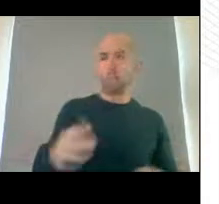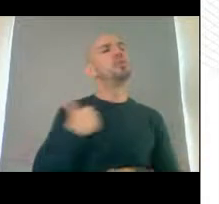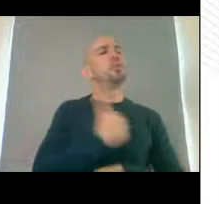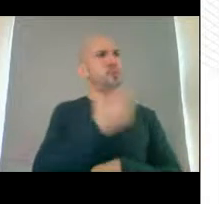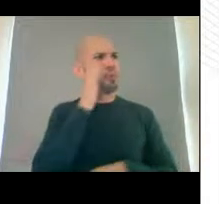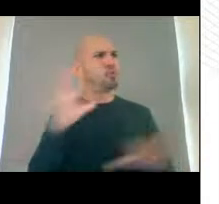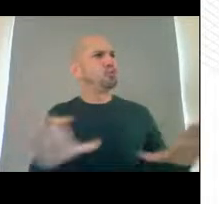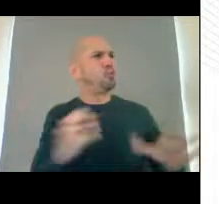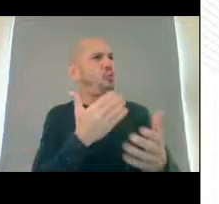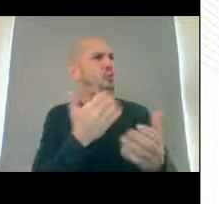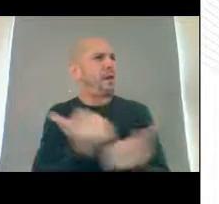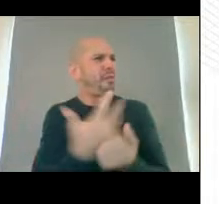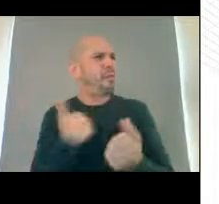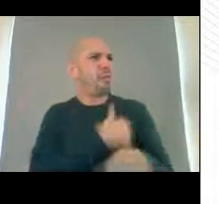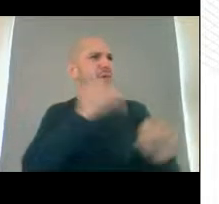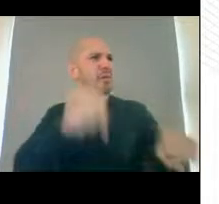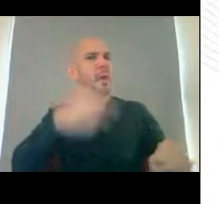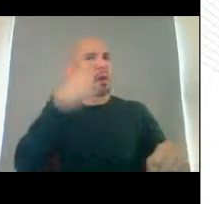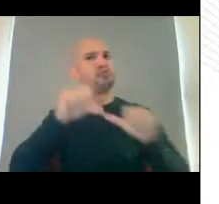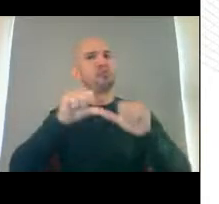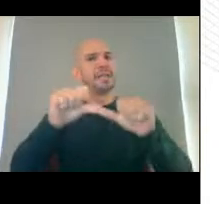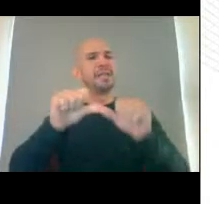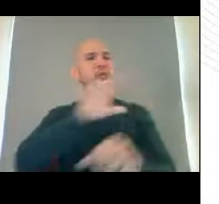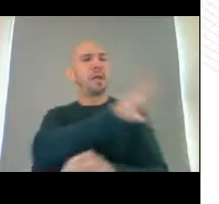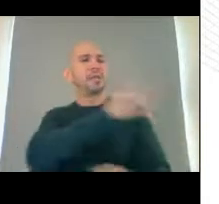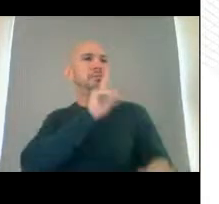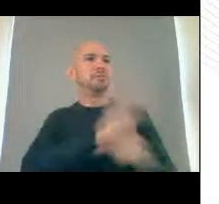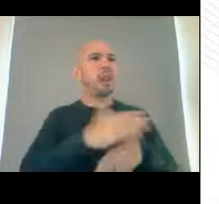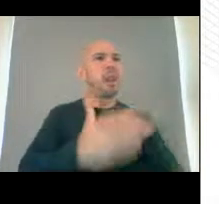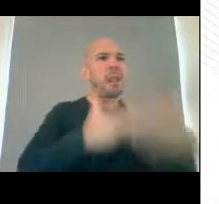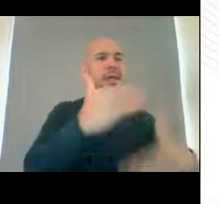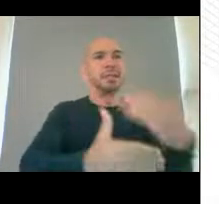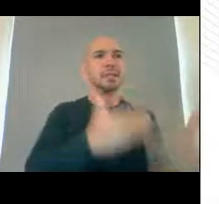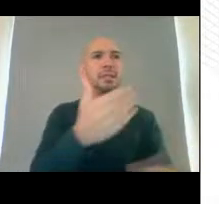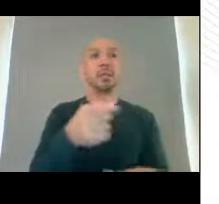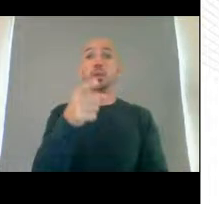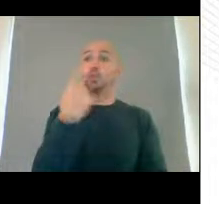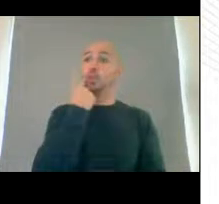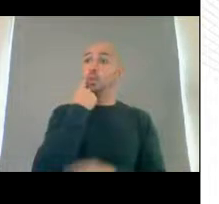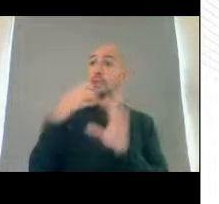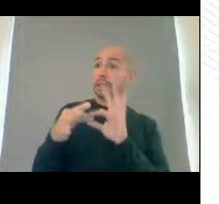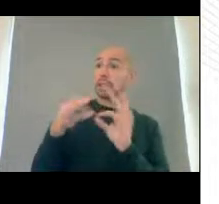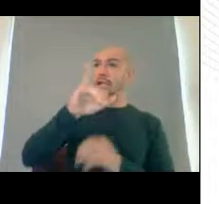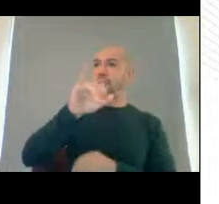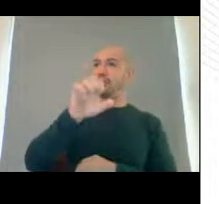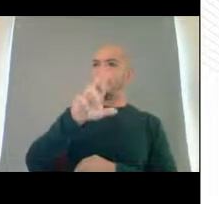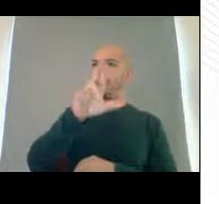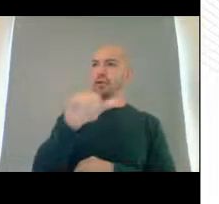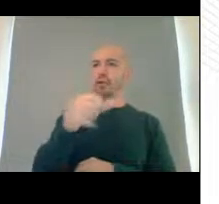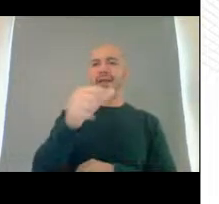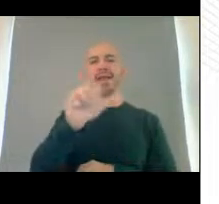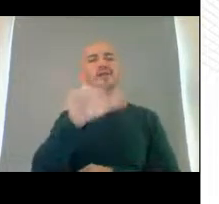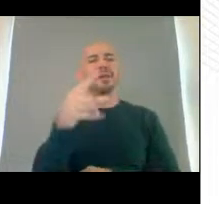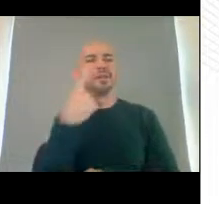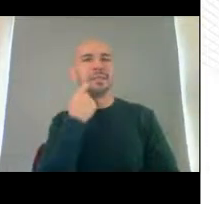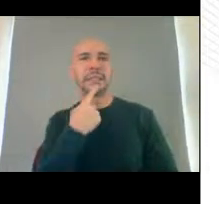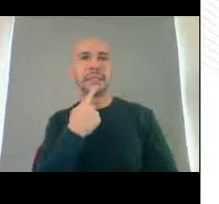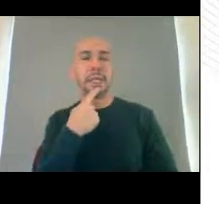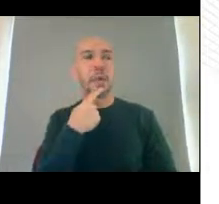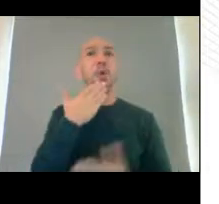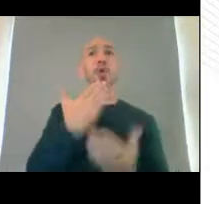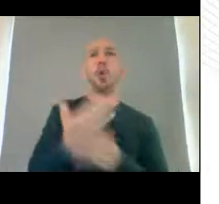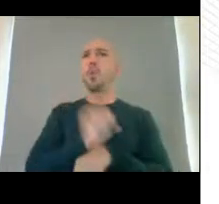to continue ollie's legacy um as you mentioned uh cherry eager you know doing good works for our community what what